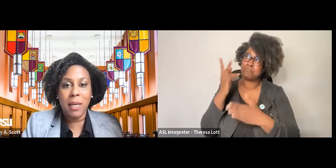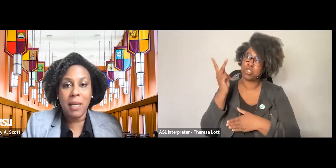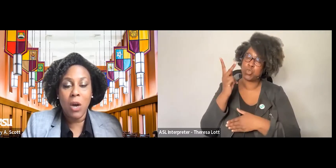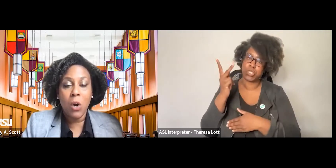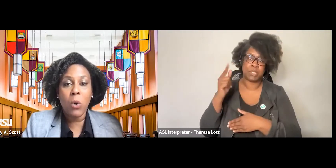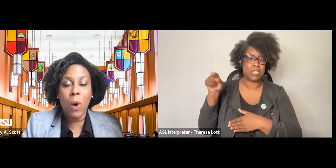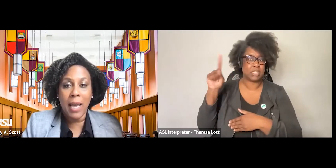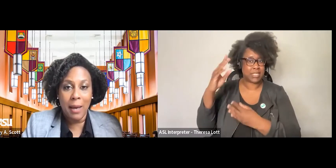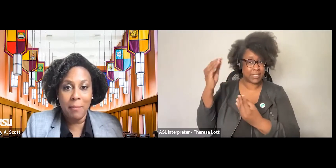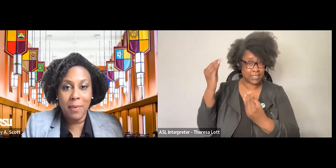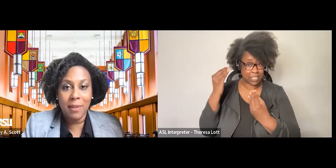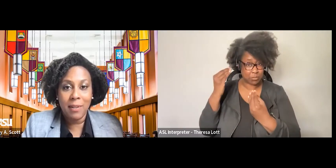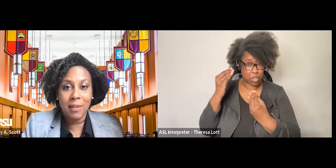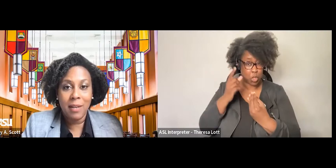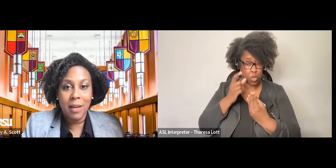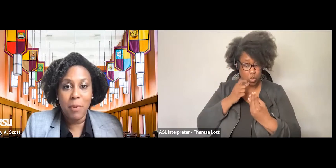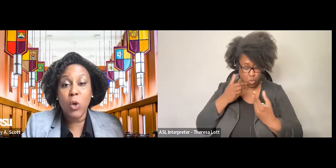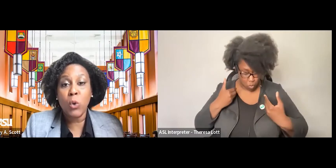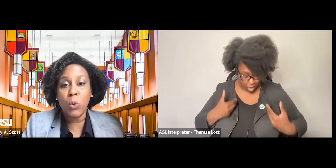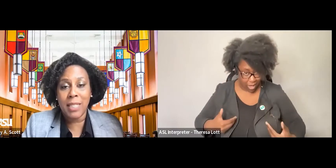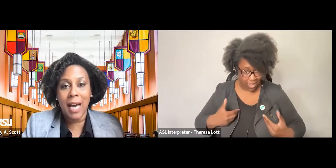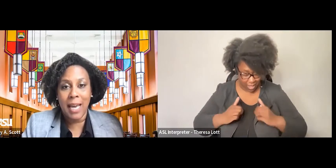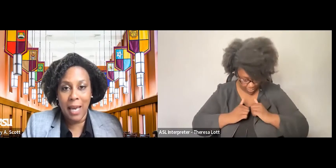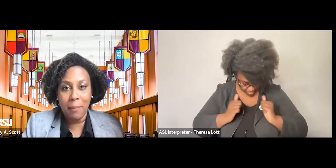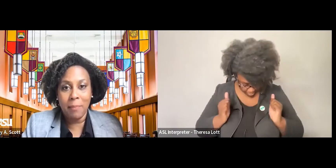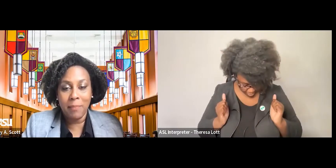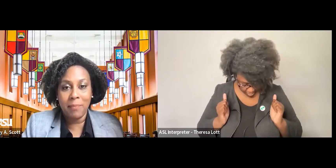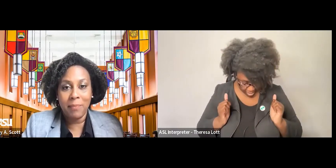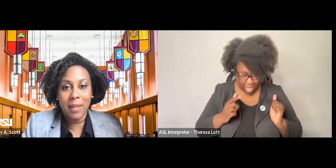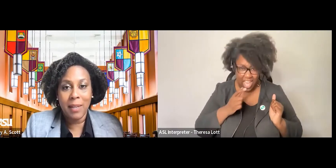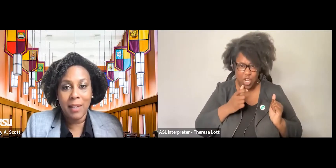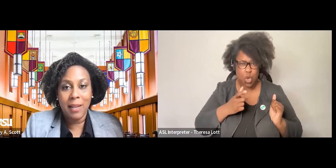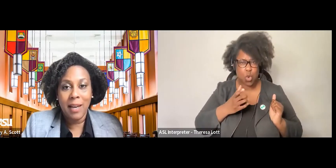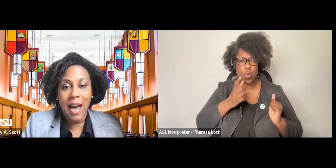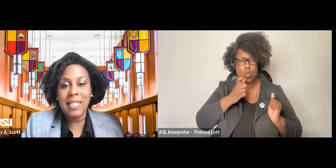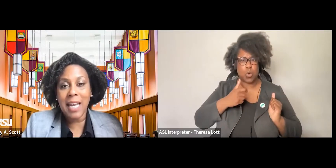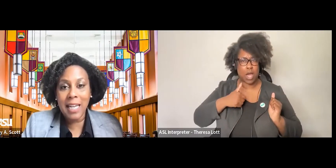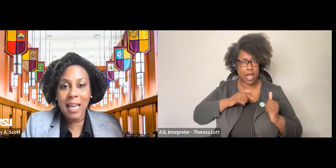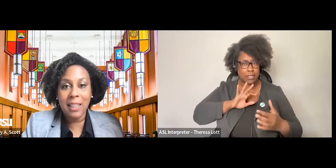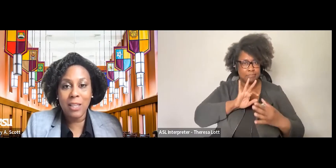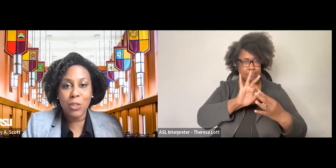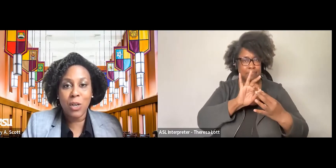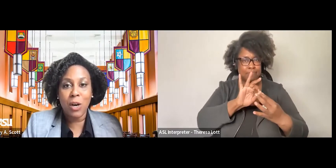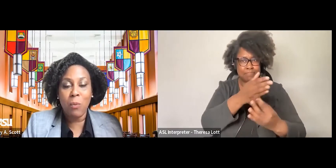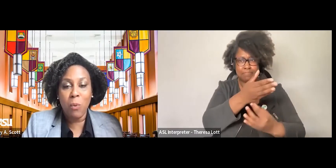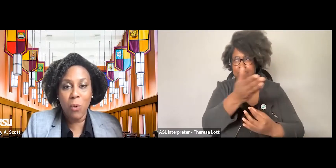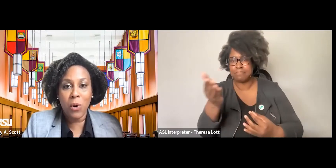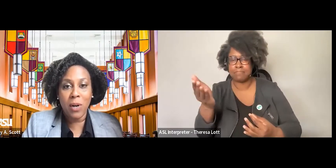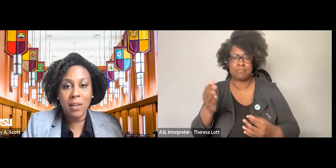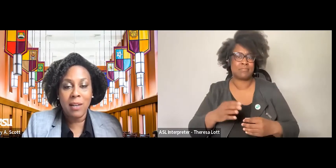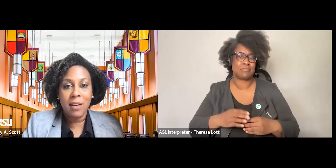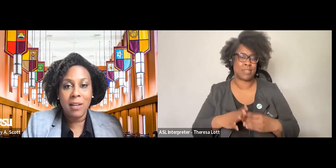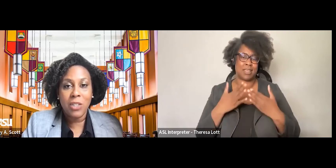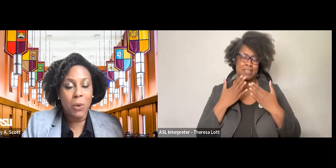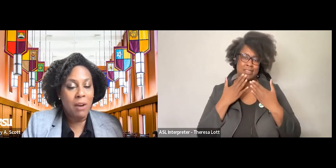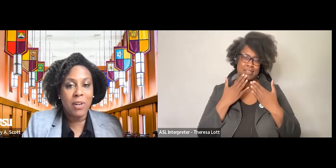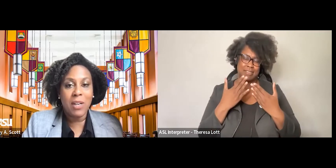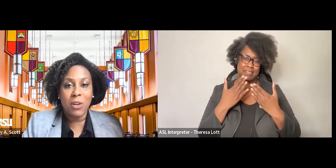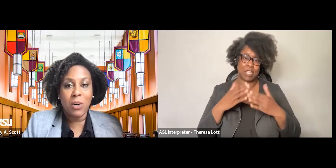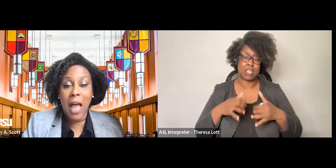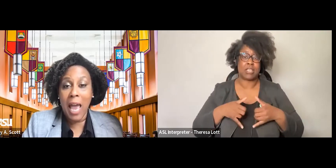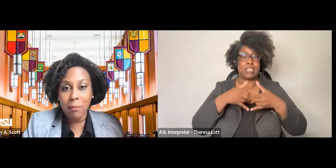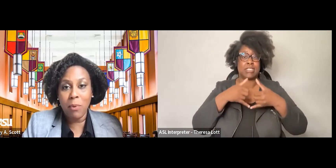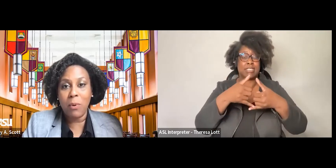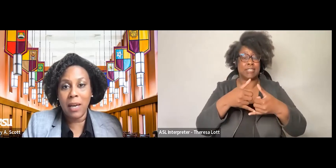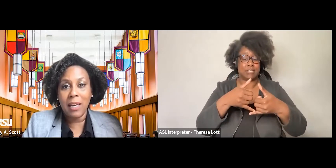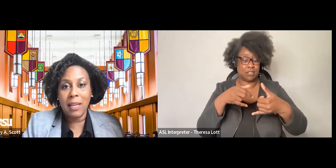teaching me who I am, but whose I am. I dedicate this award to every